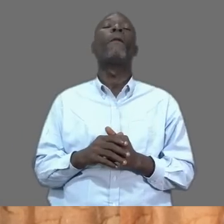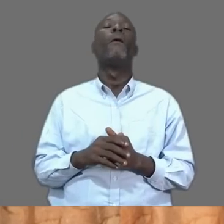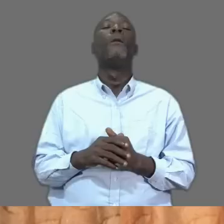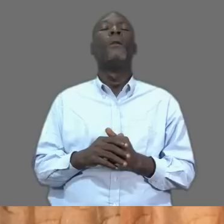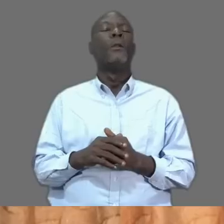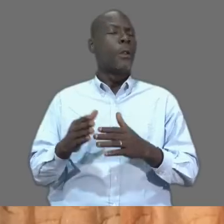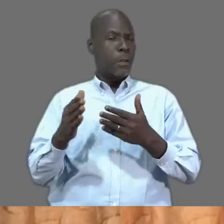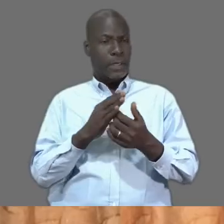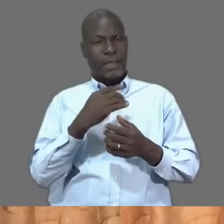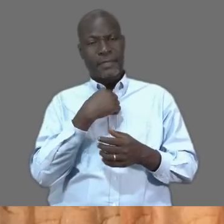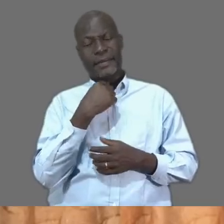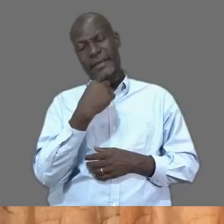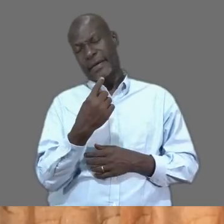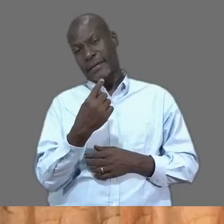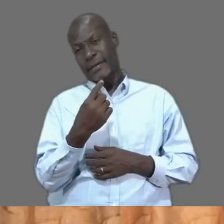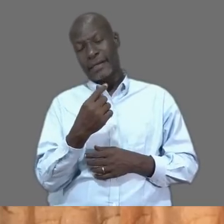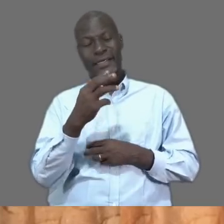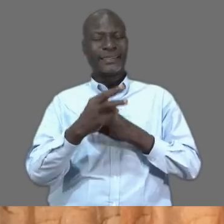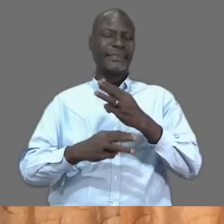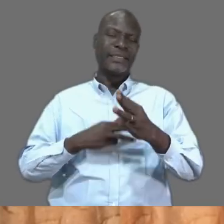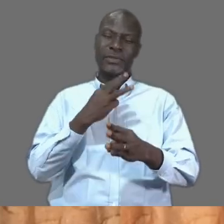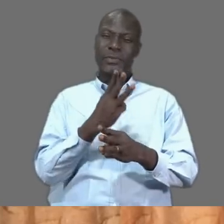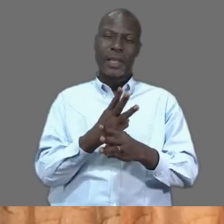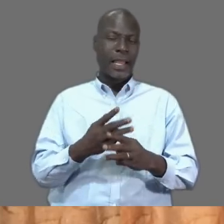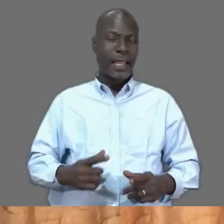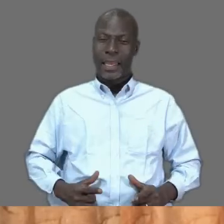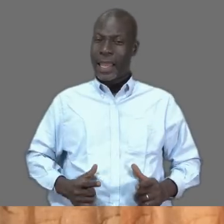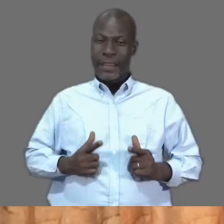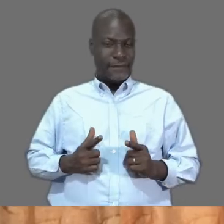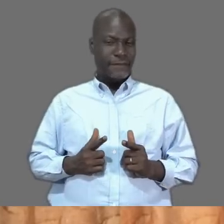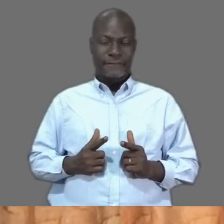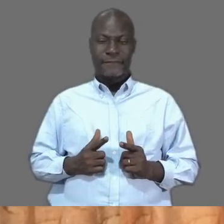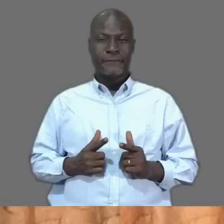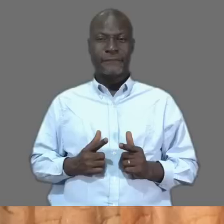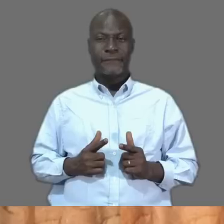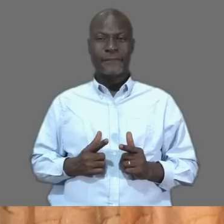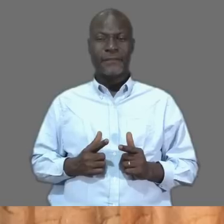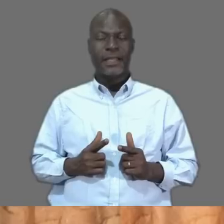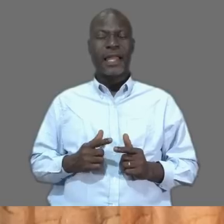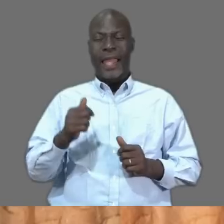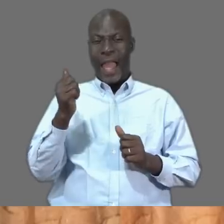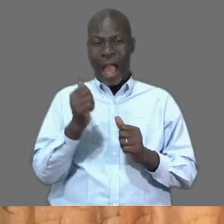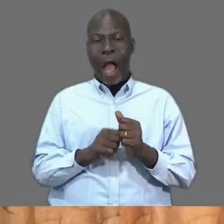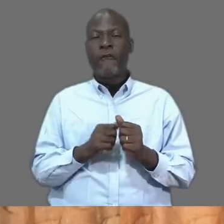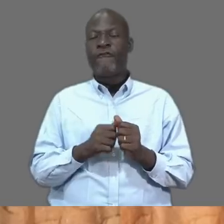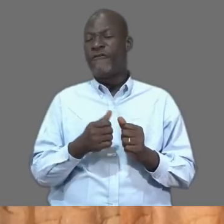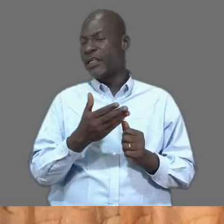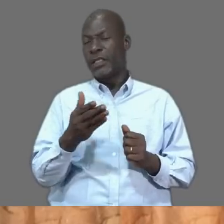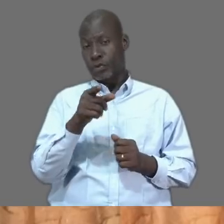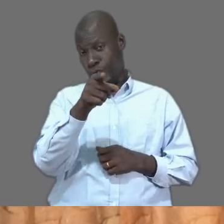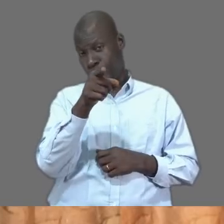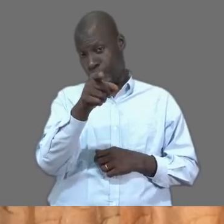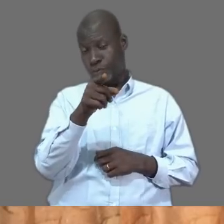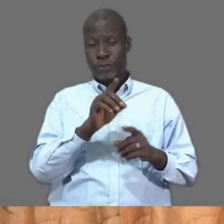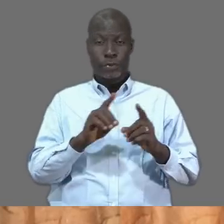eka nyina ne se wiase abrabono aye bono anamo biara wutuo biara no etesa